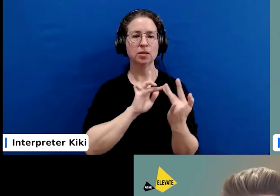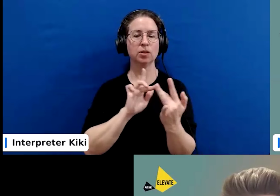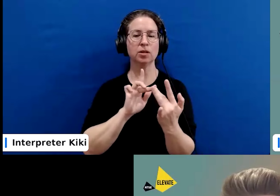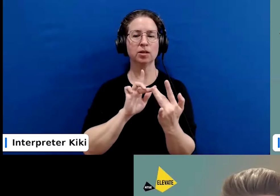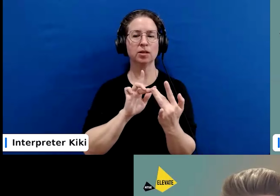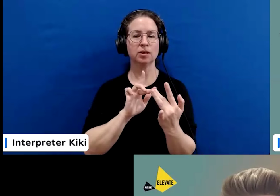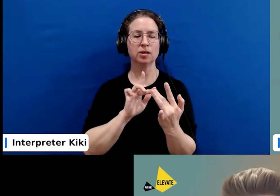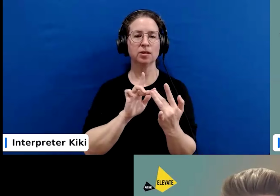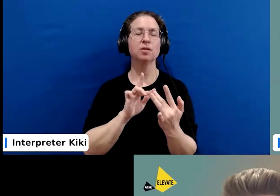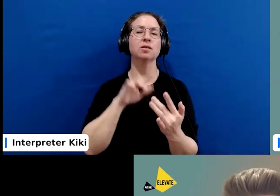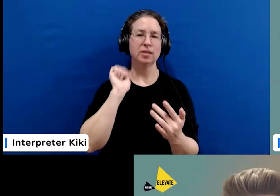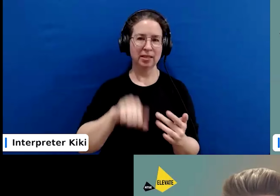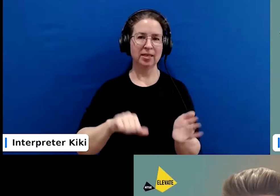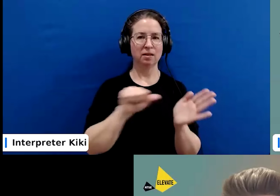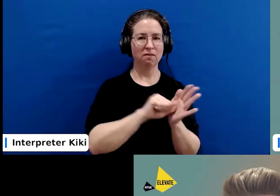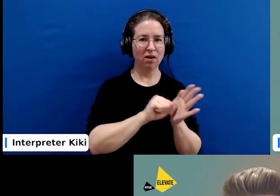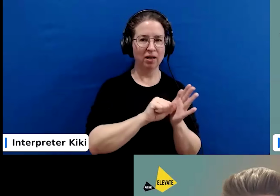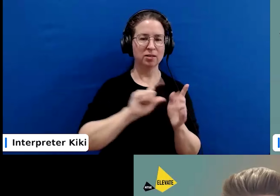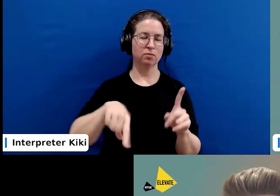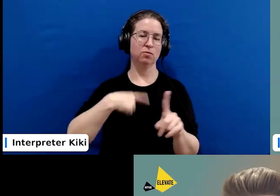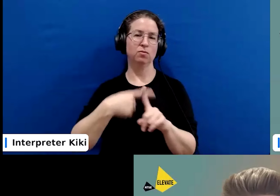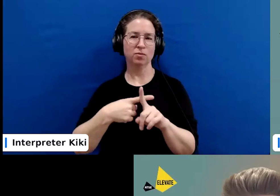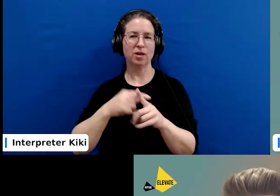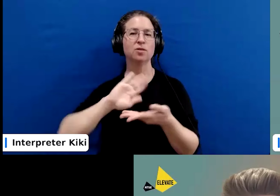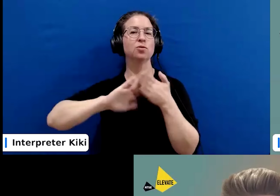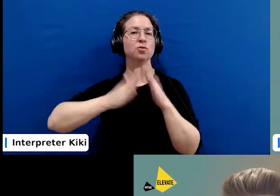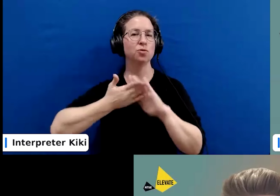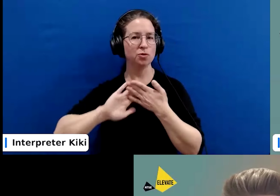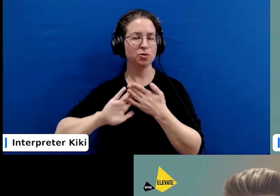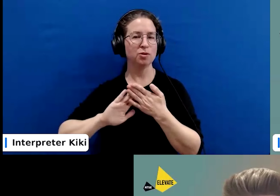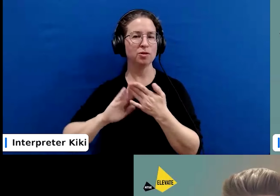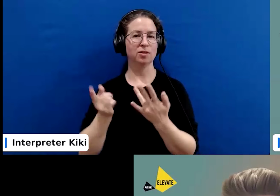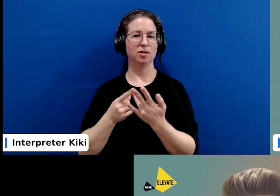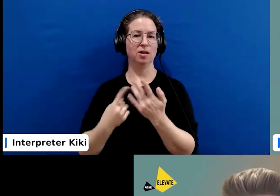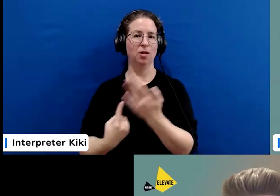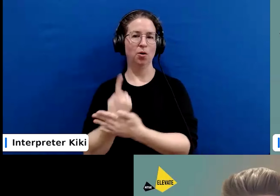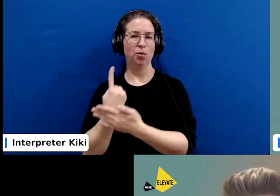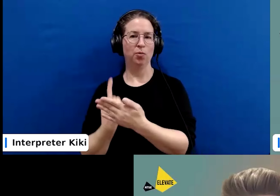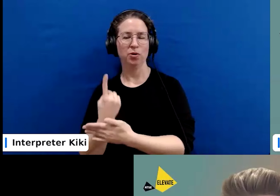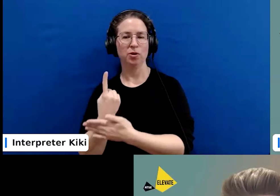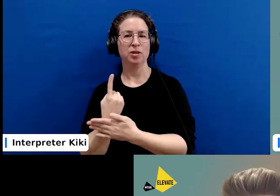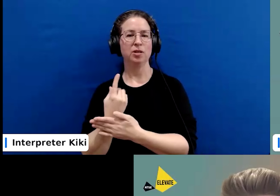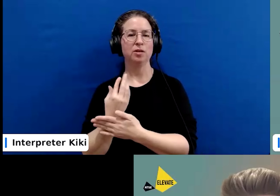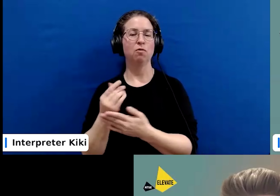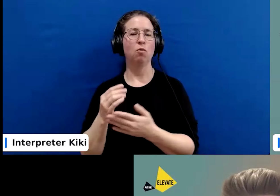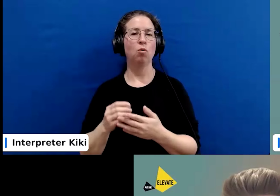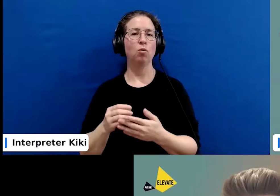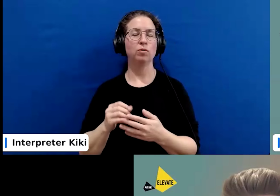get the financial support, but also real community and other opportunities to grow professionally.